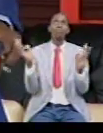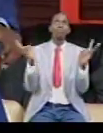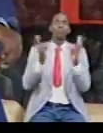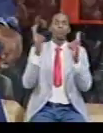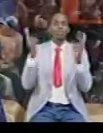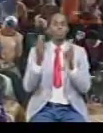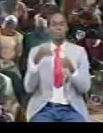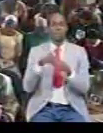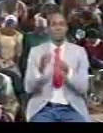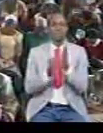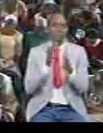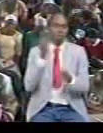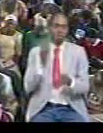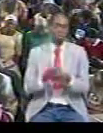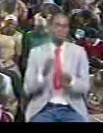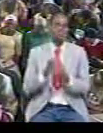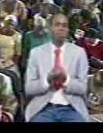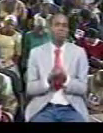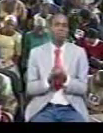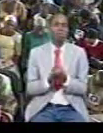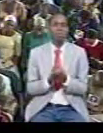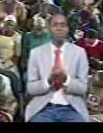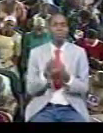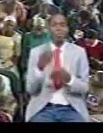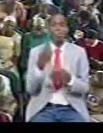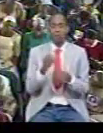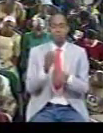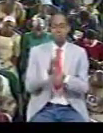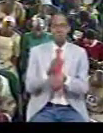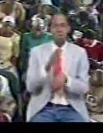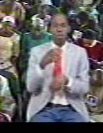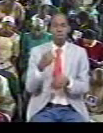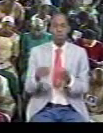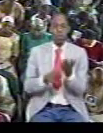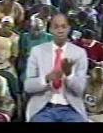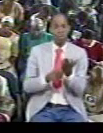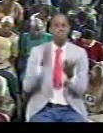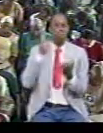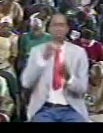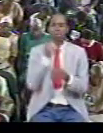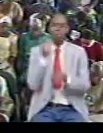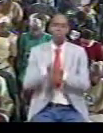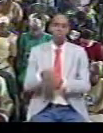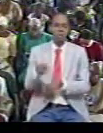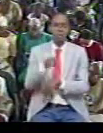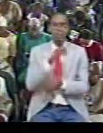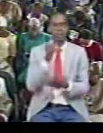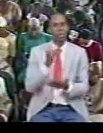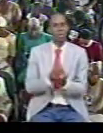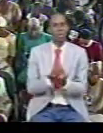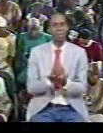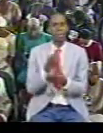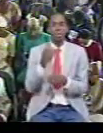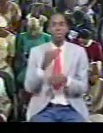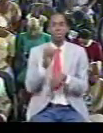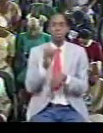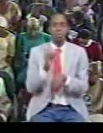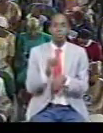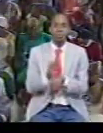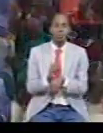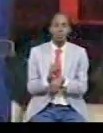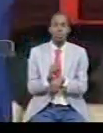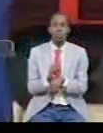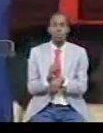Jesus' name. The works of the flesh will not conquer you. The world